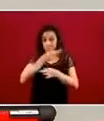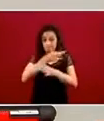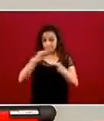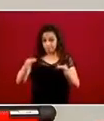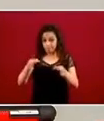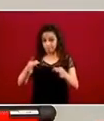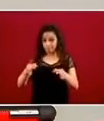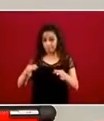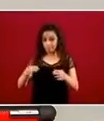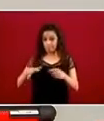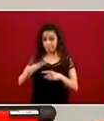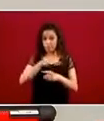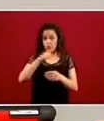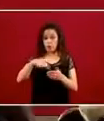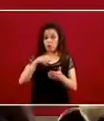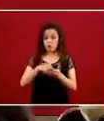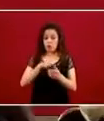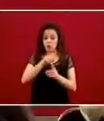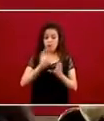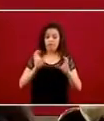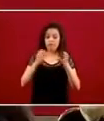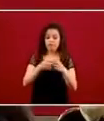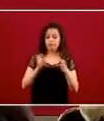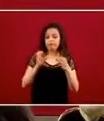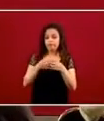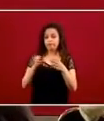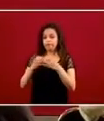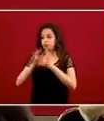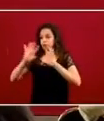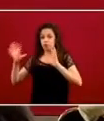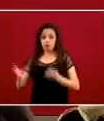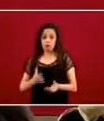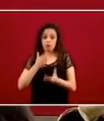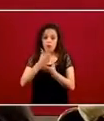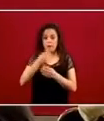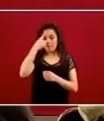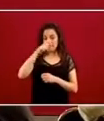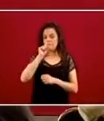the attractiveness of these positions. Now, part of this calling